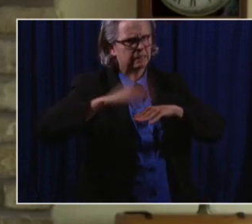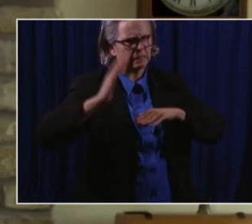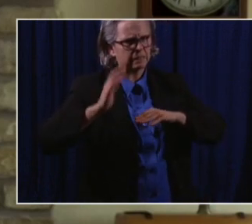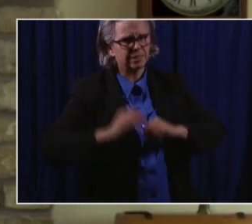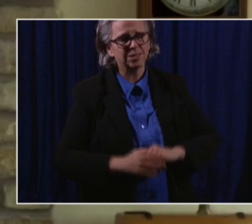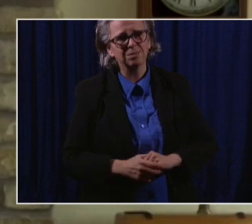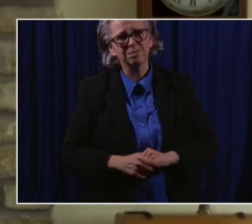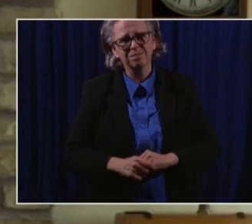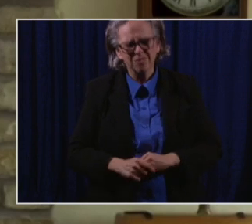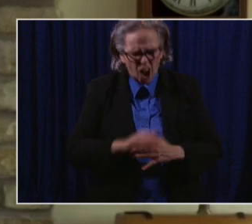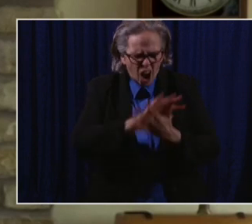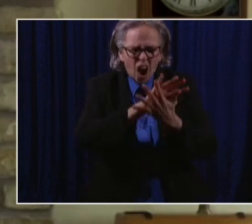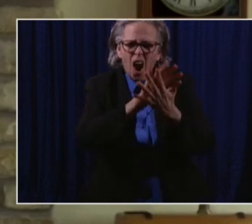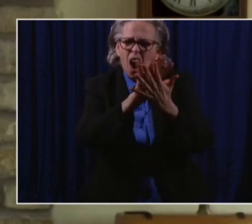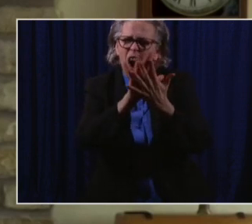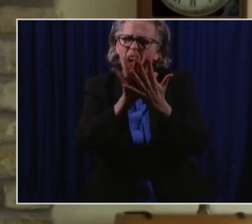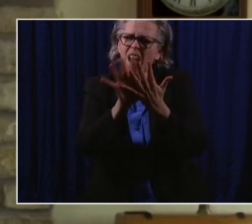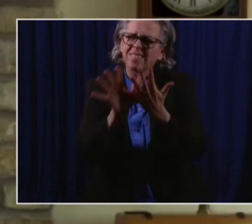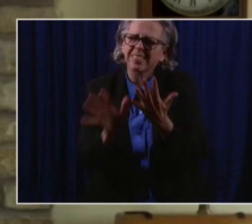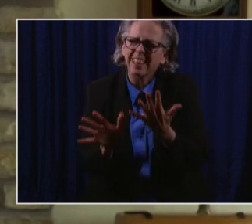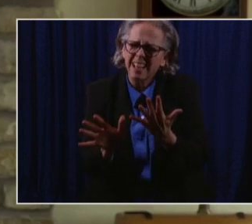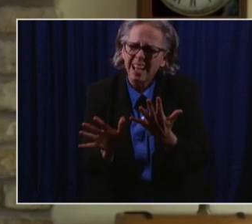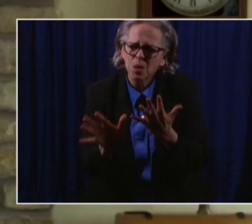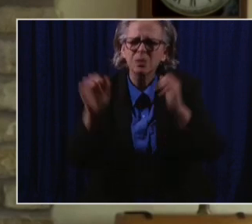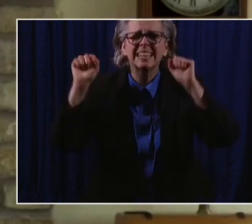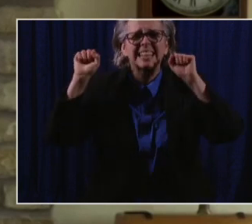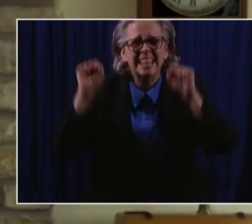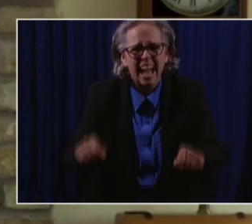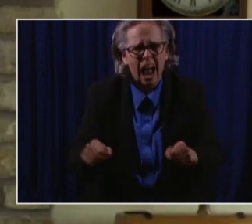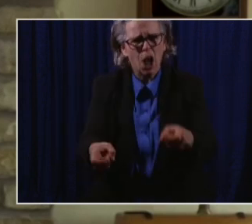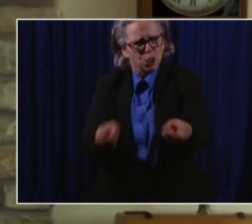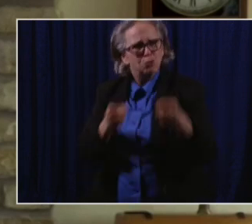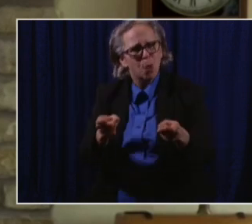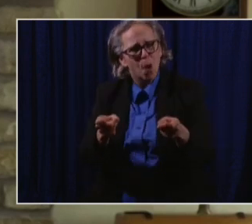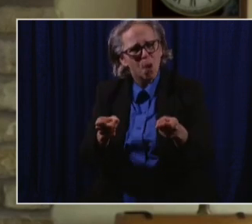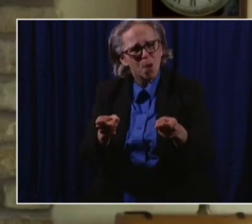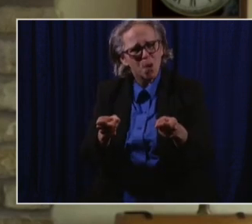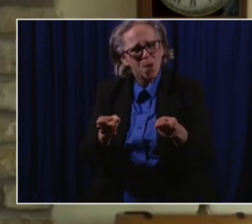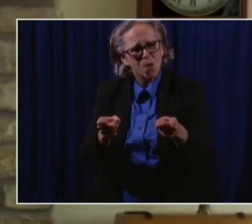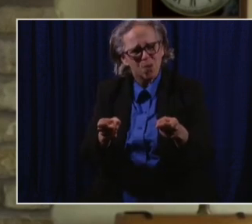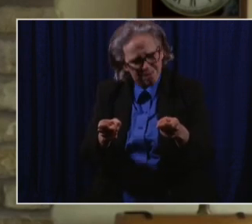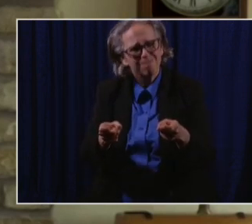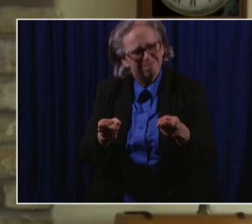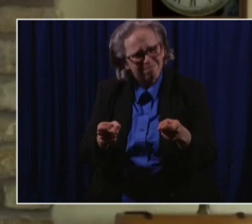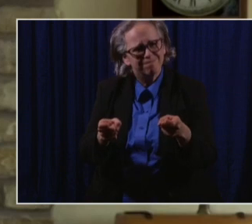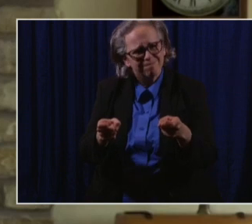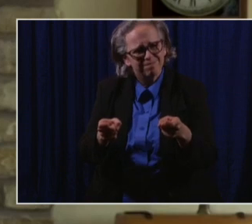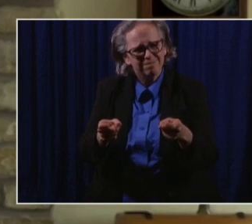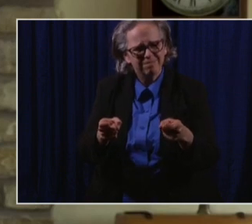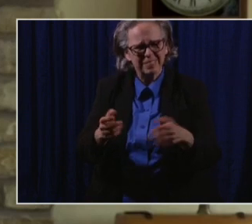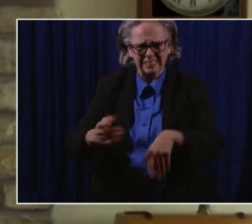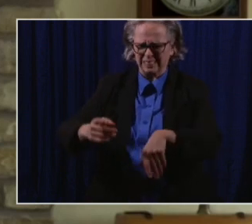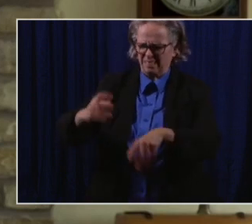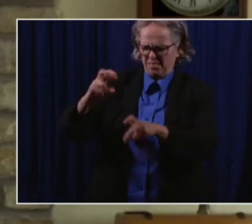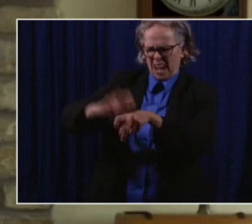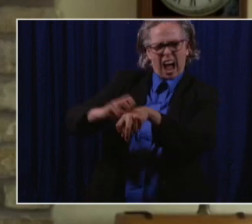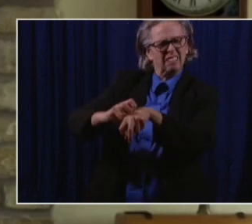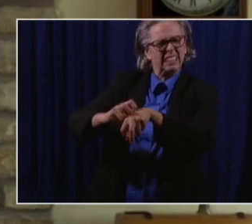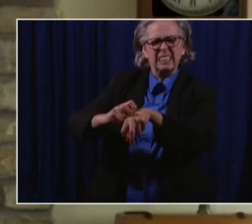are within our control. This virus is the enemy of our